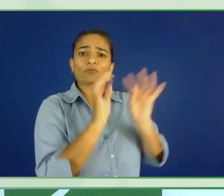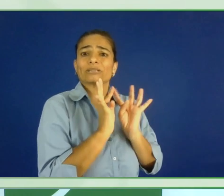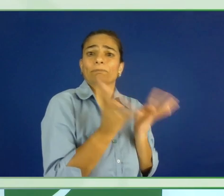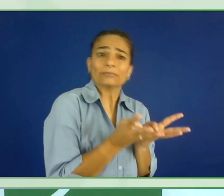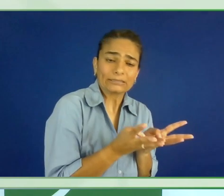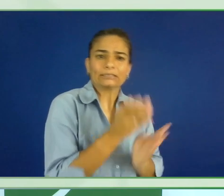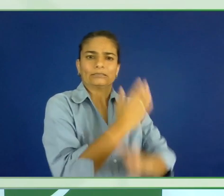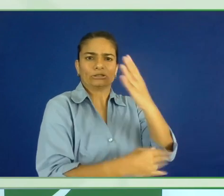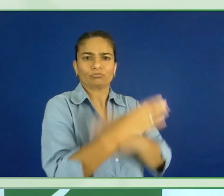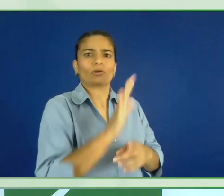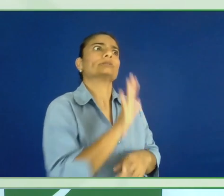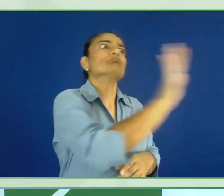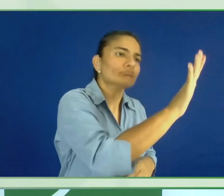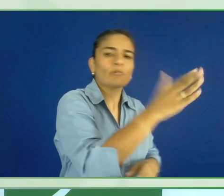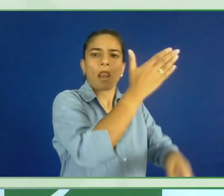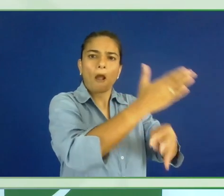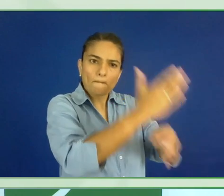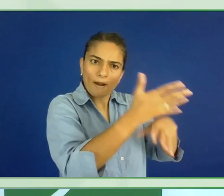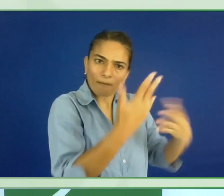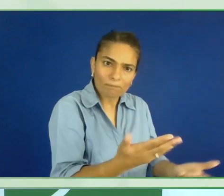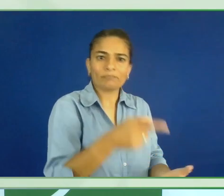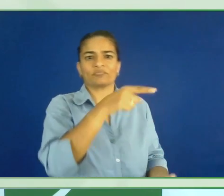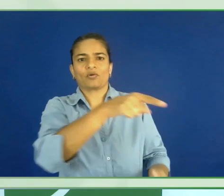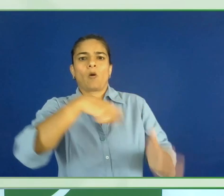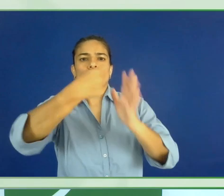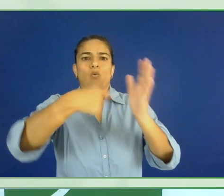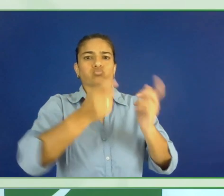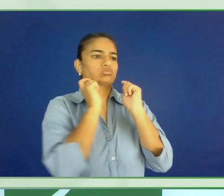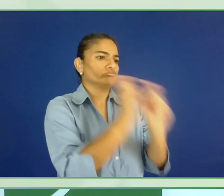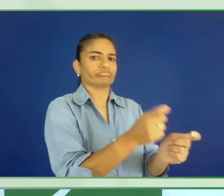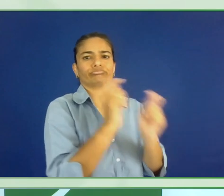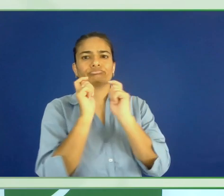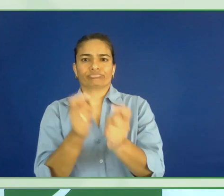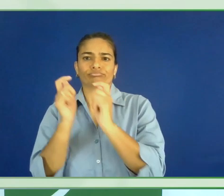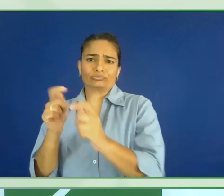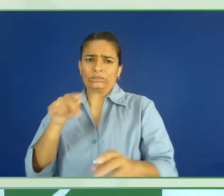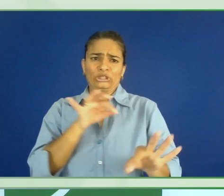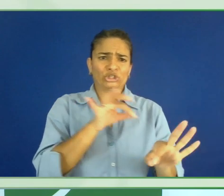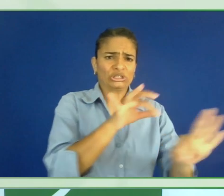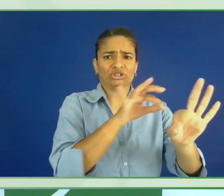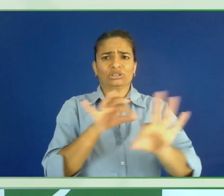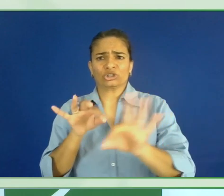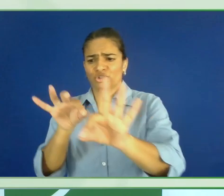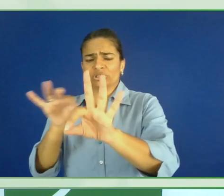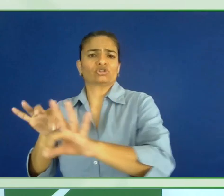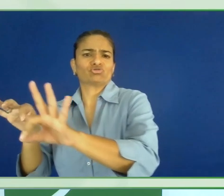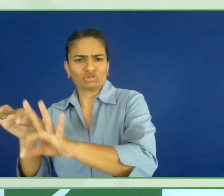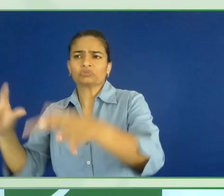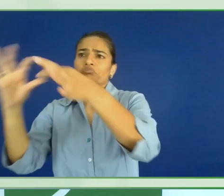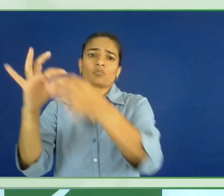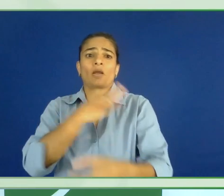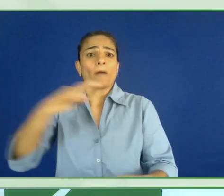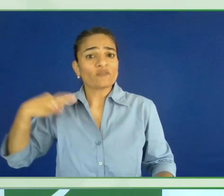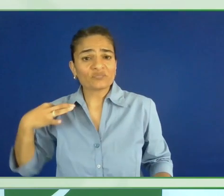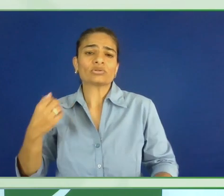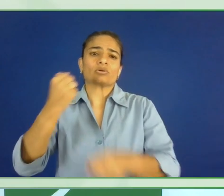but we also have a very strategic relation with the private sector. Companies like HP, Dos Pinos, Grupo América, which are both Costa